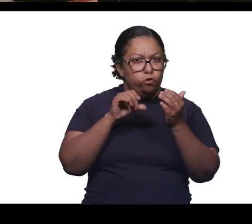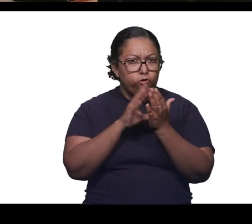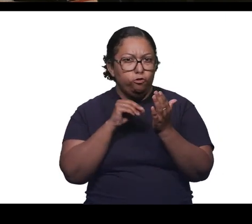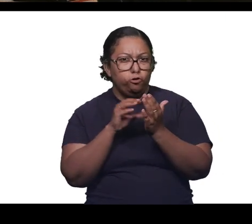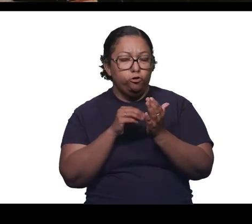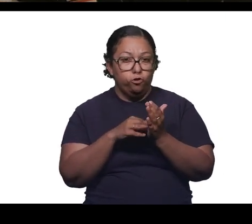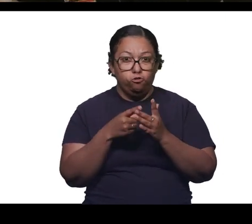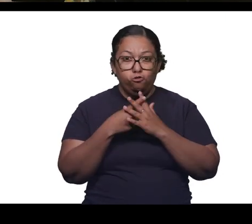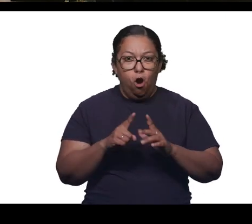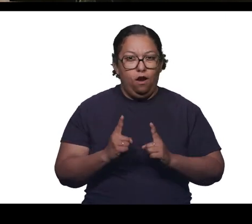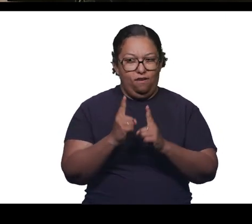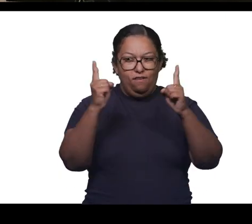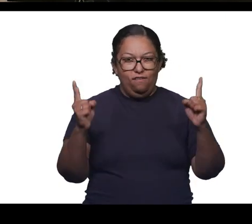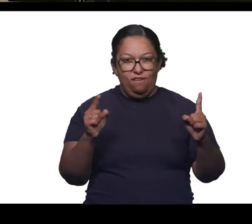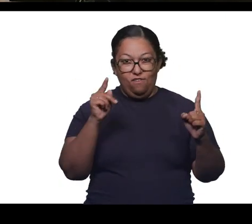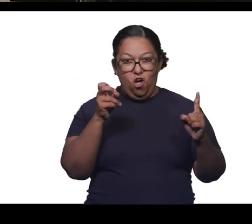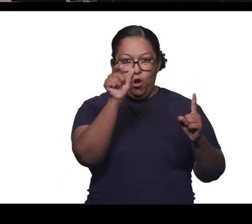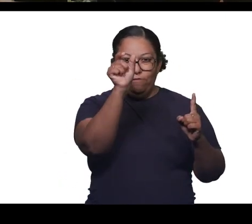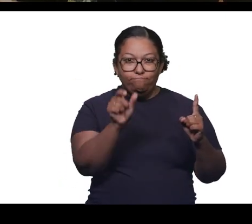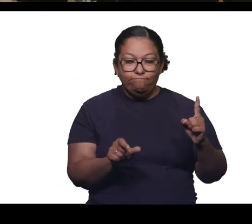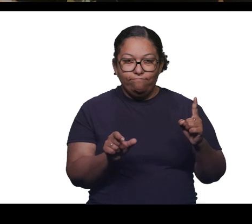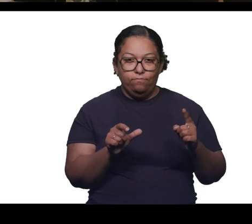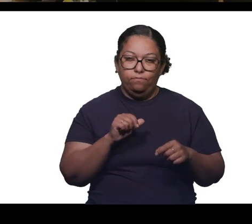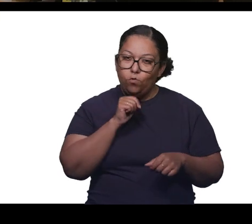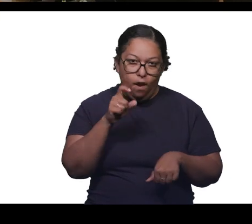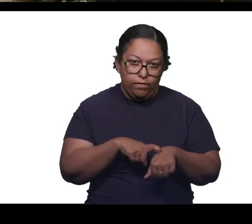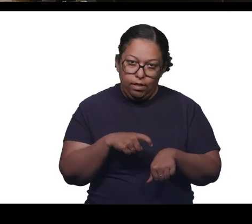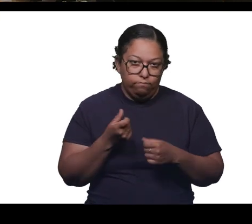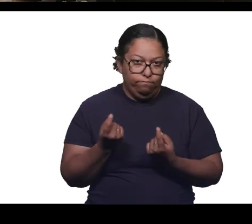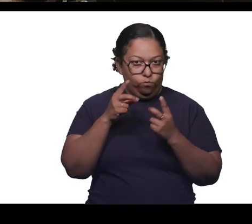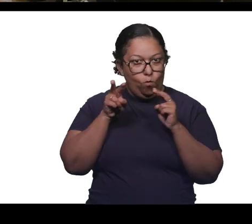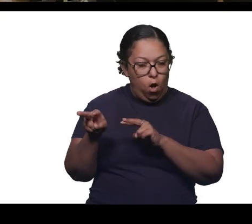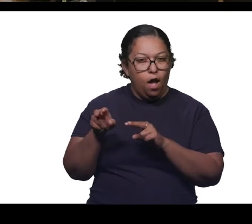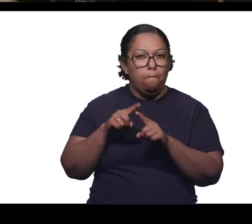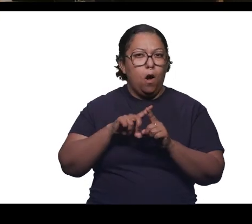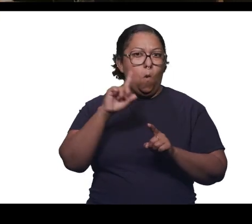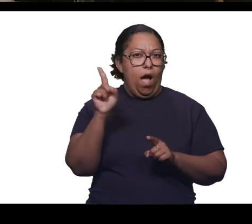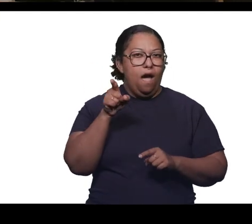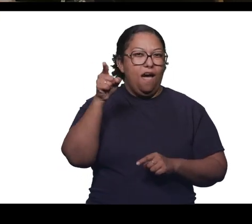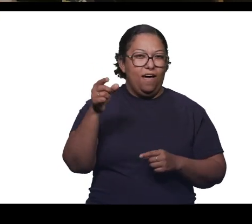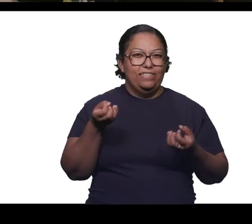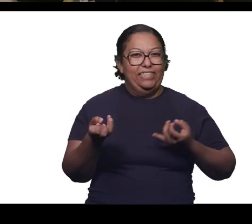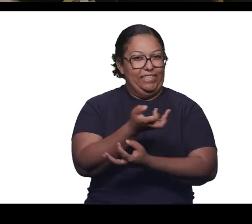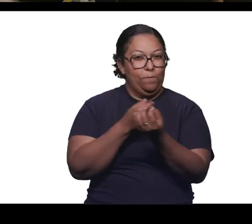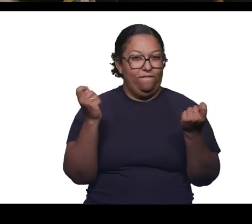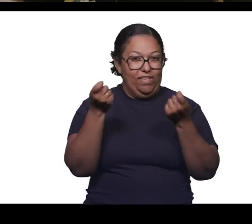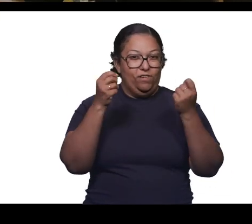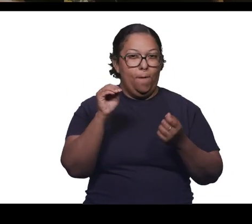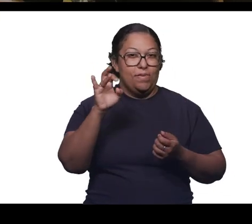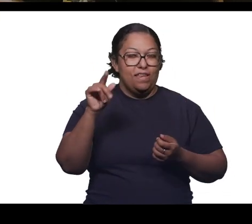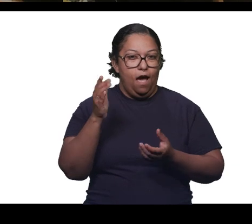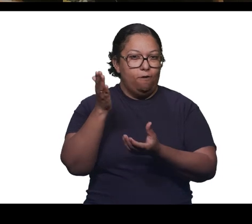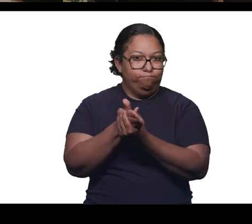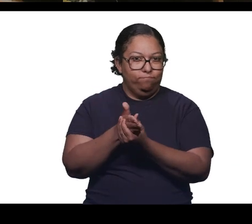gutter. We don't have time to watch this, but it will be in STEMIEFest's media cubby for the Eric Carle Museum, and we'll have